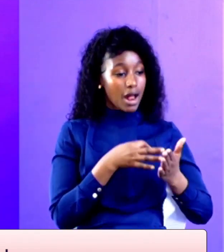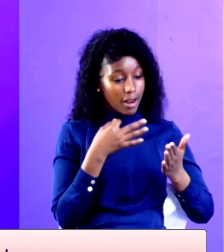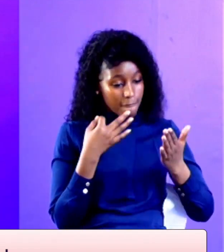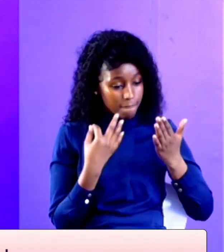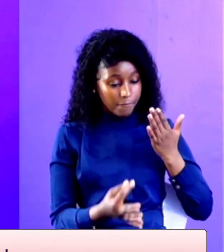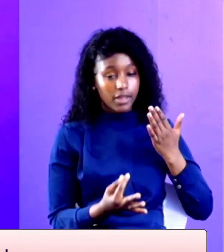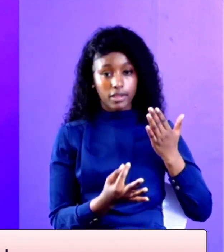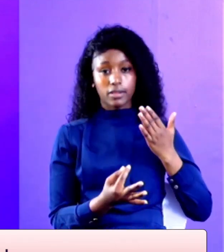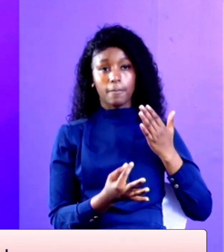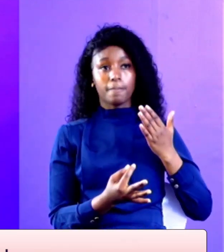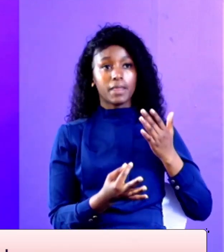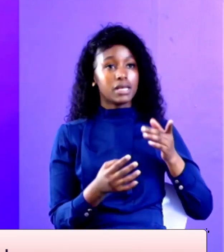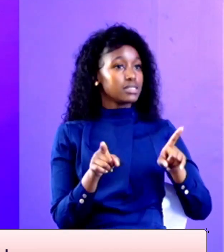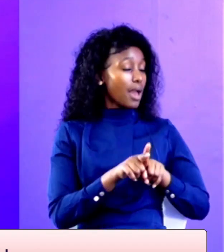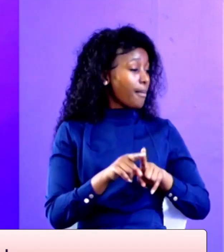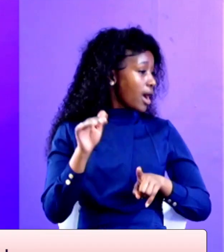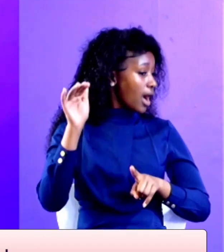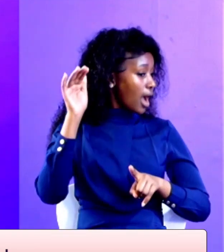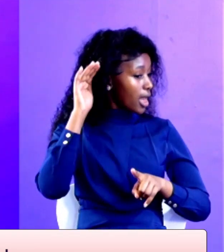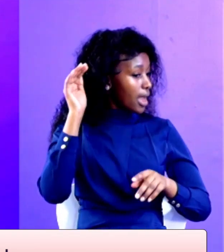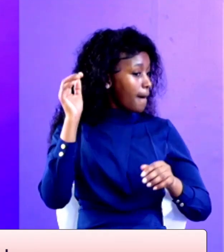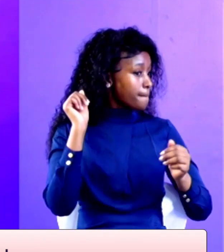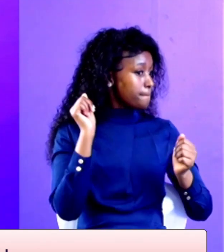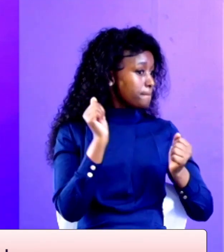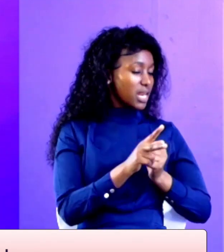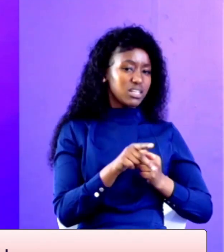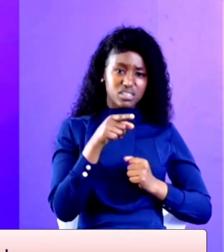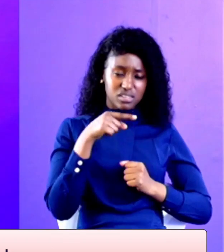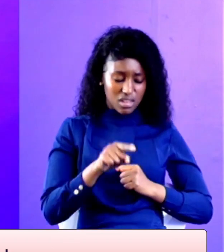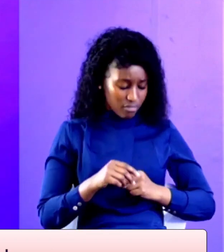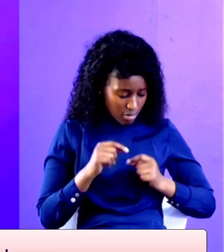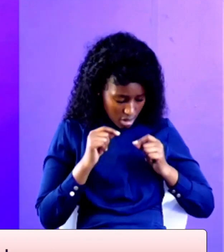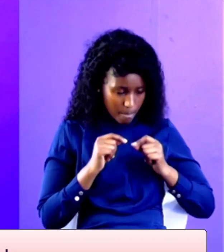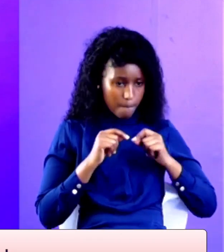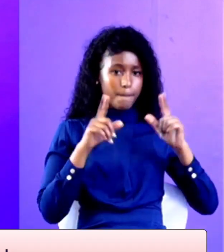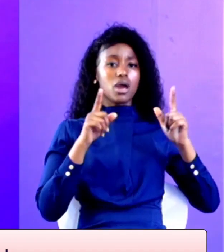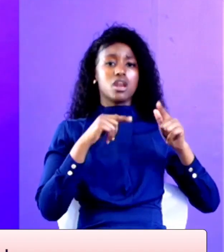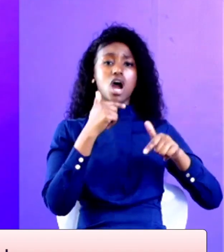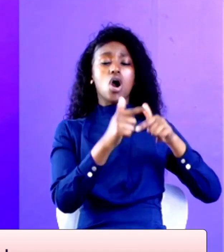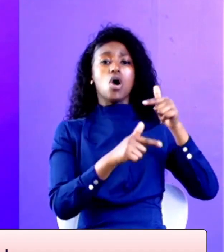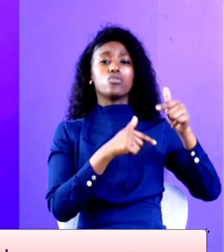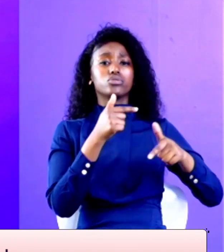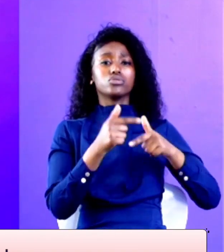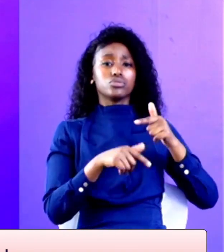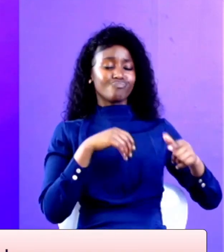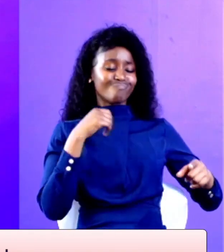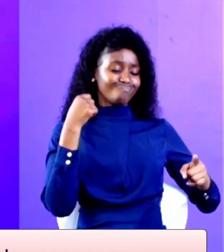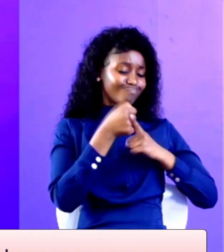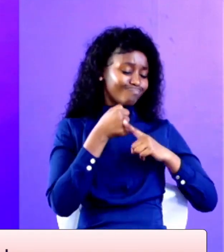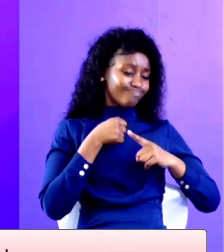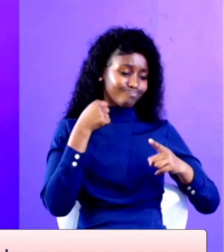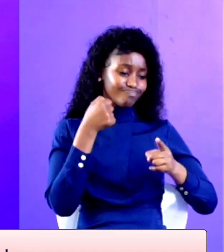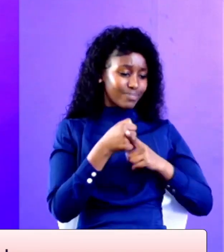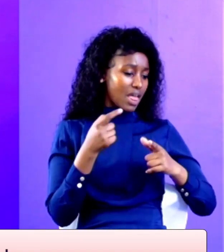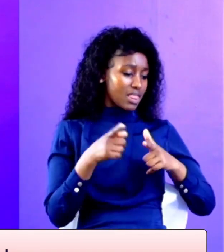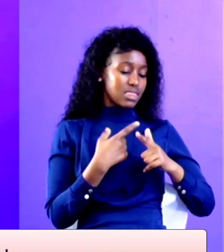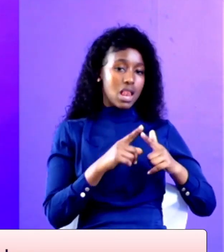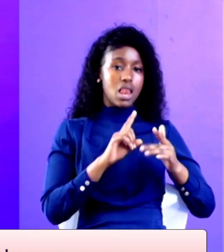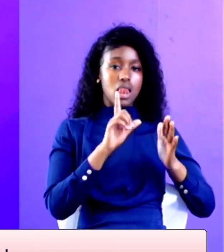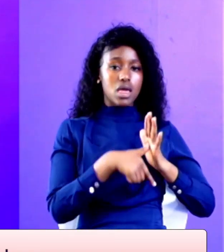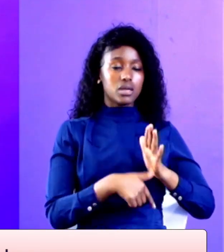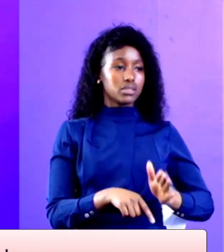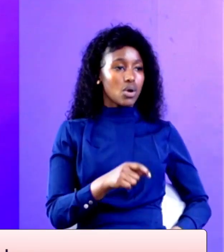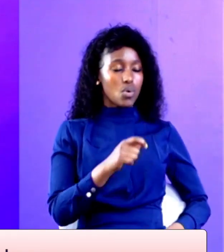ground and it was a penalty, he had that courage to wake up, and he was still dribbling before the referee blew his whistle. I can